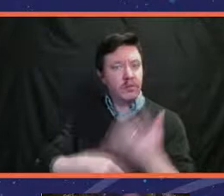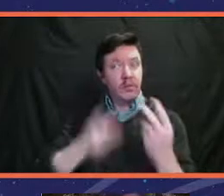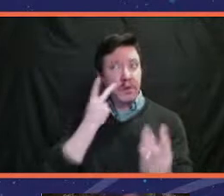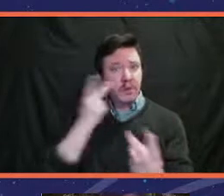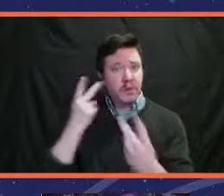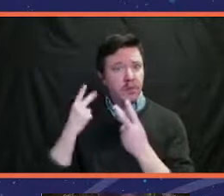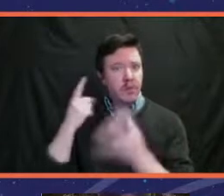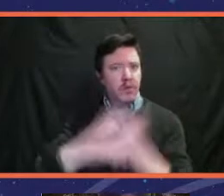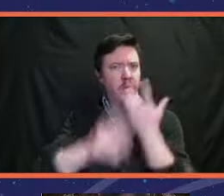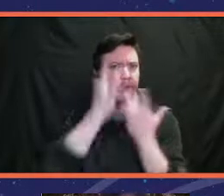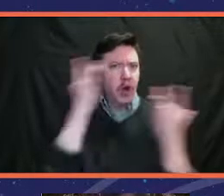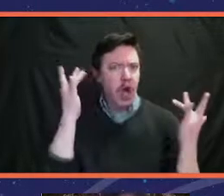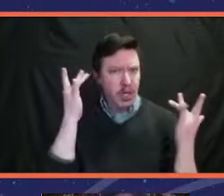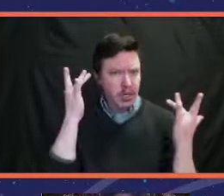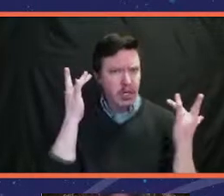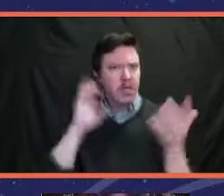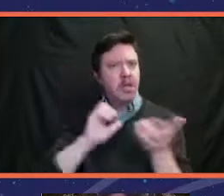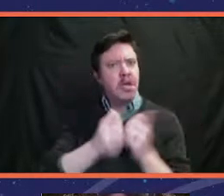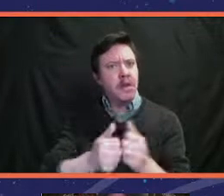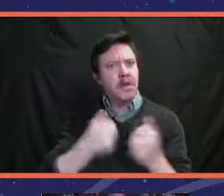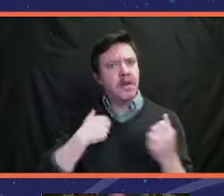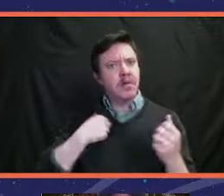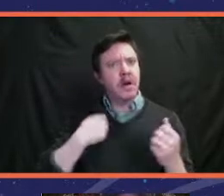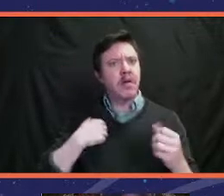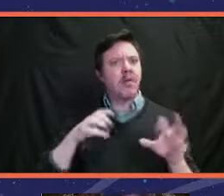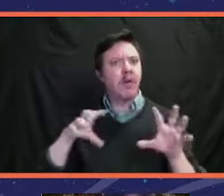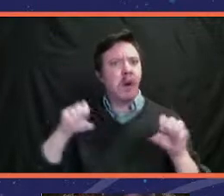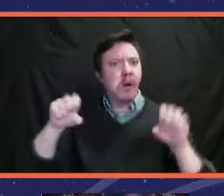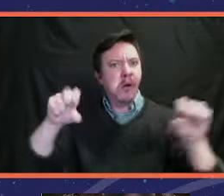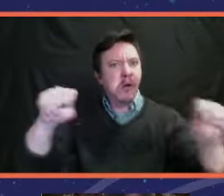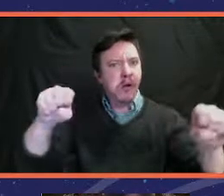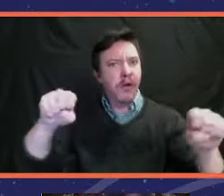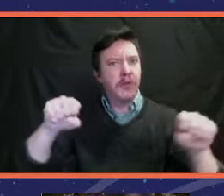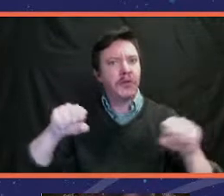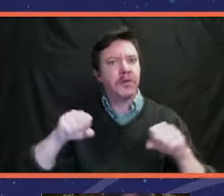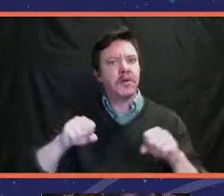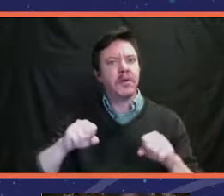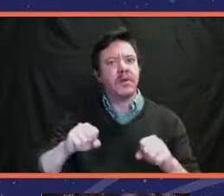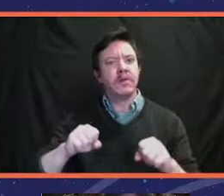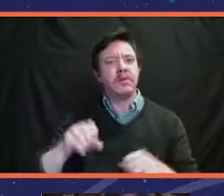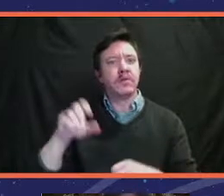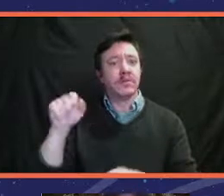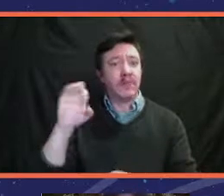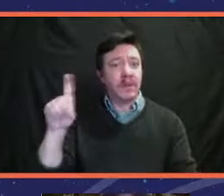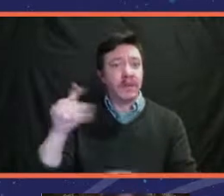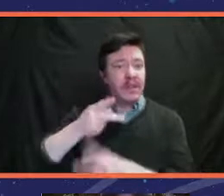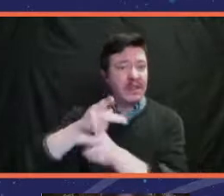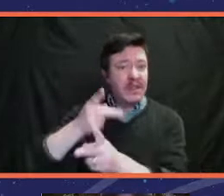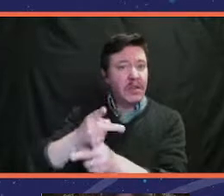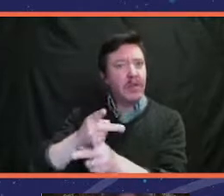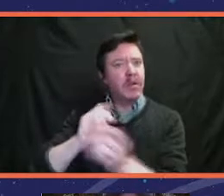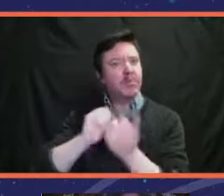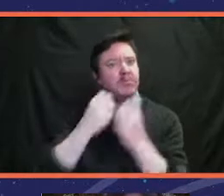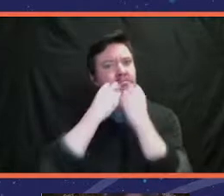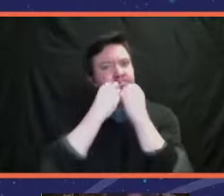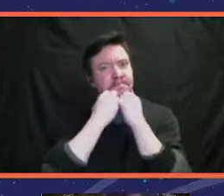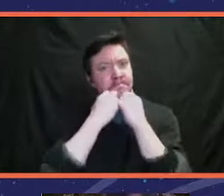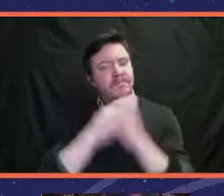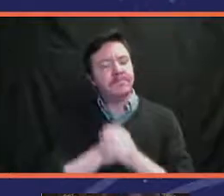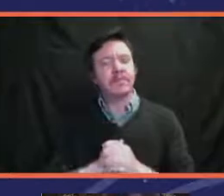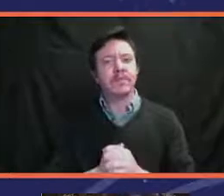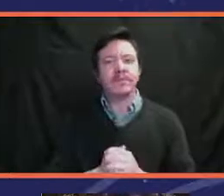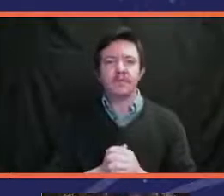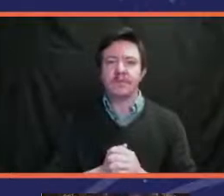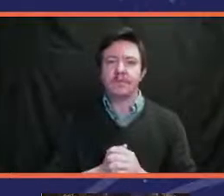how we think about colonization, and yeah, what seedkeeping really means to us. And then next